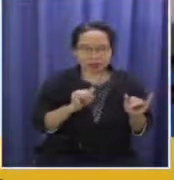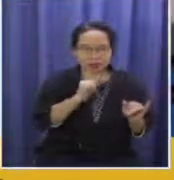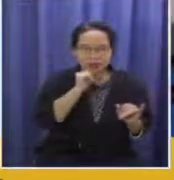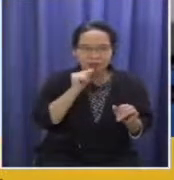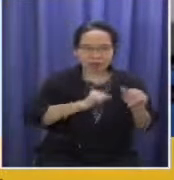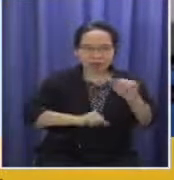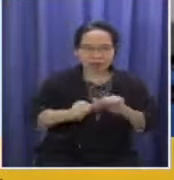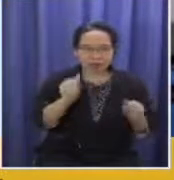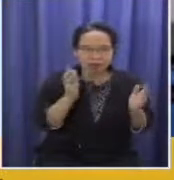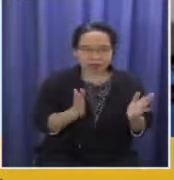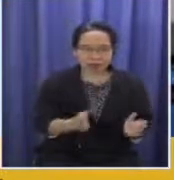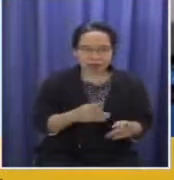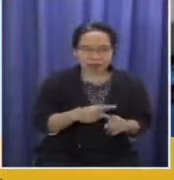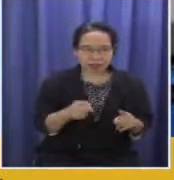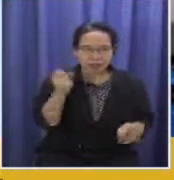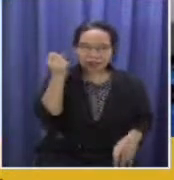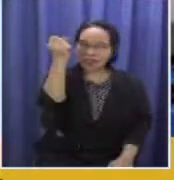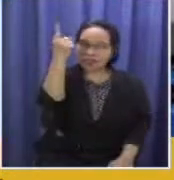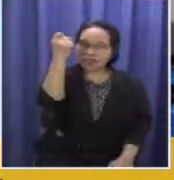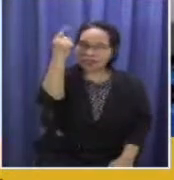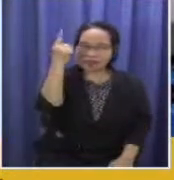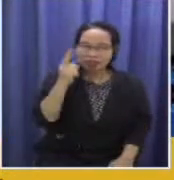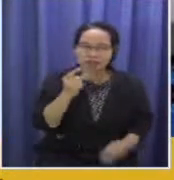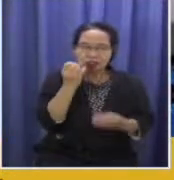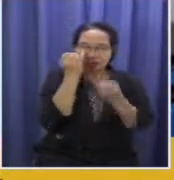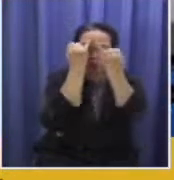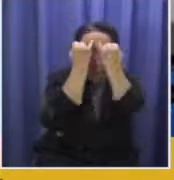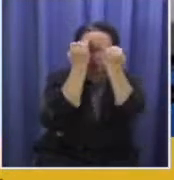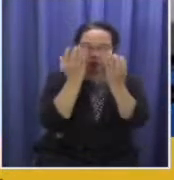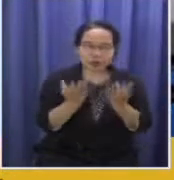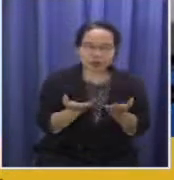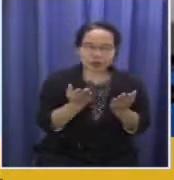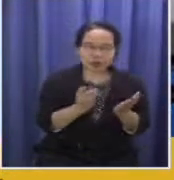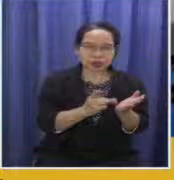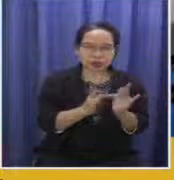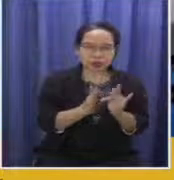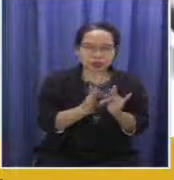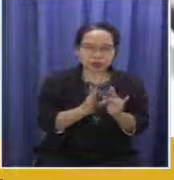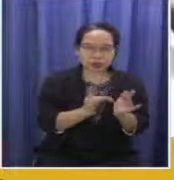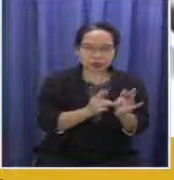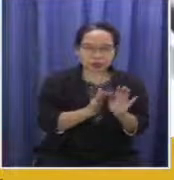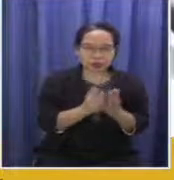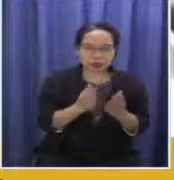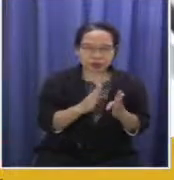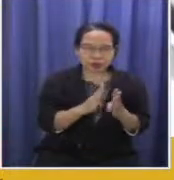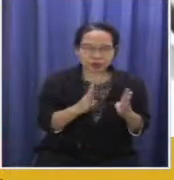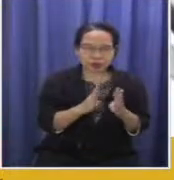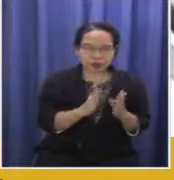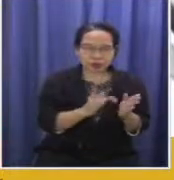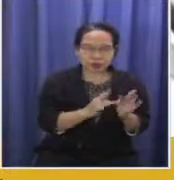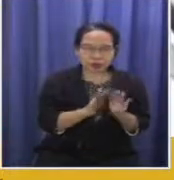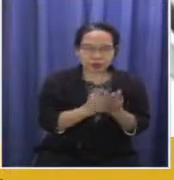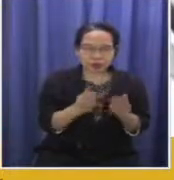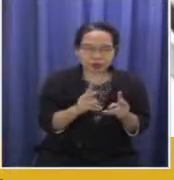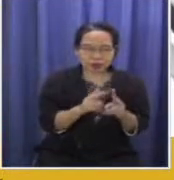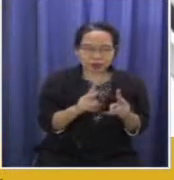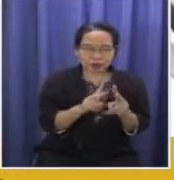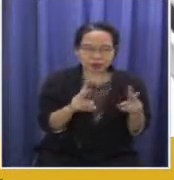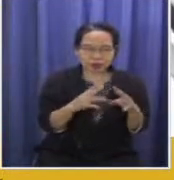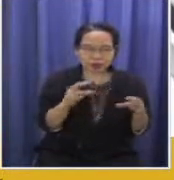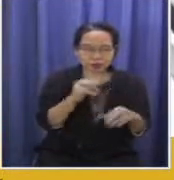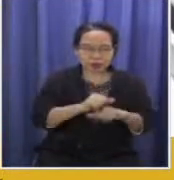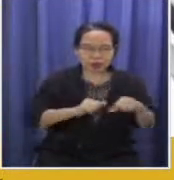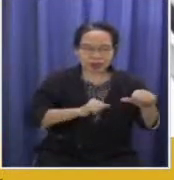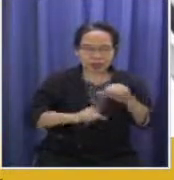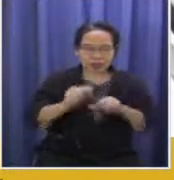a scientist, but I understand these informations in the Bible are very, very much scientific. So the two